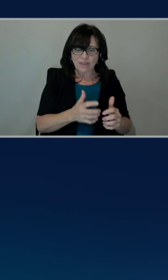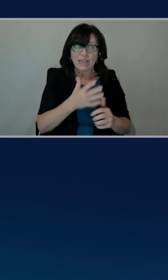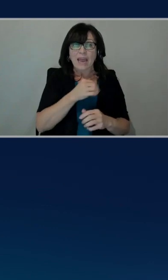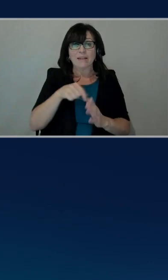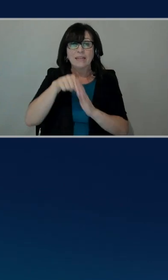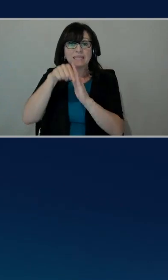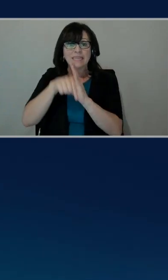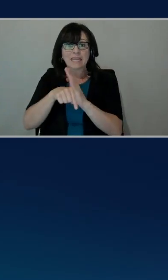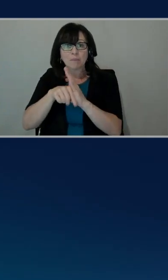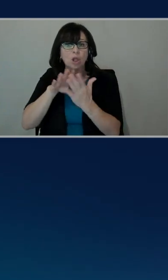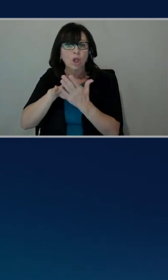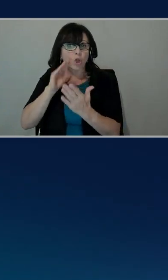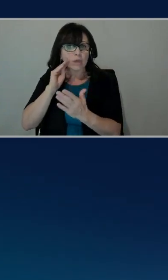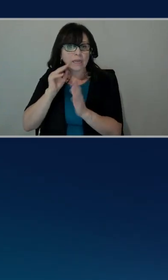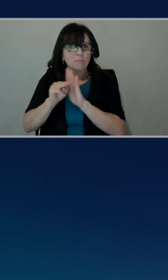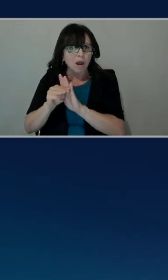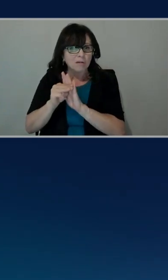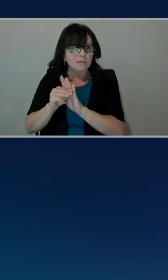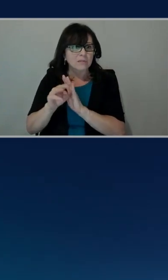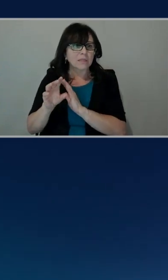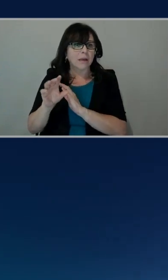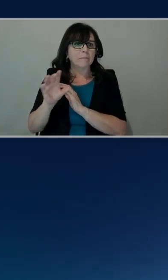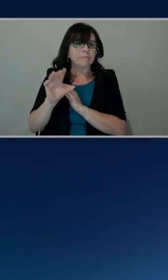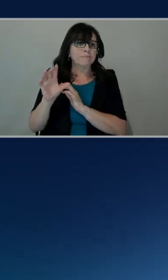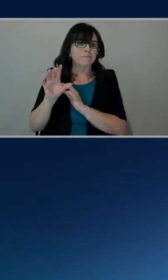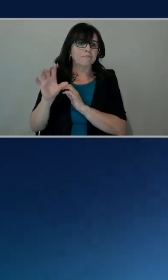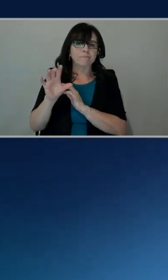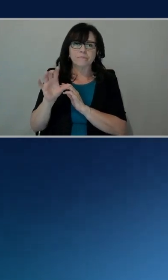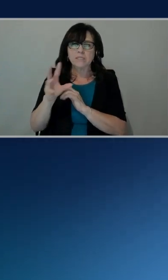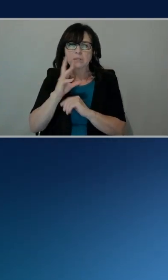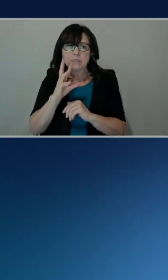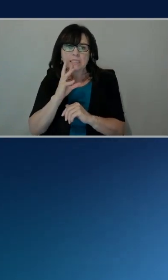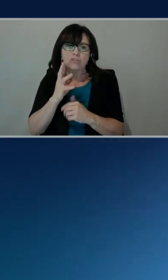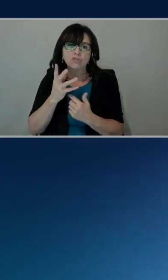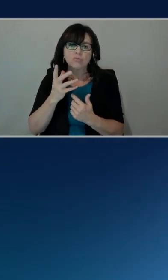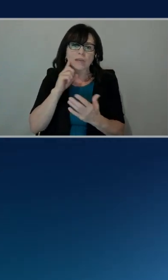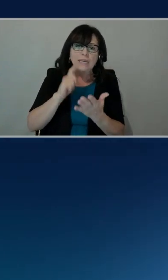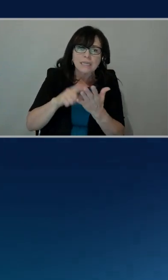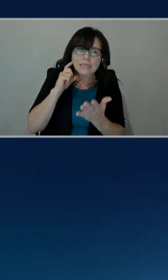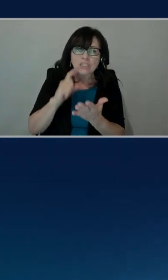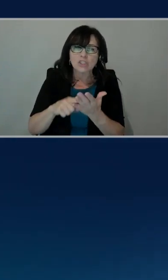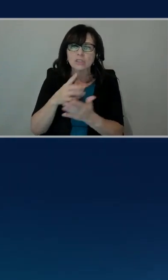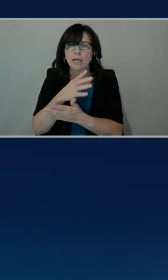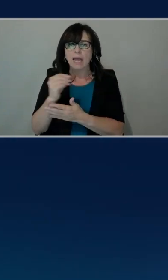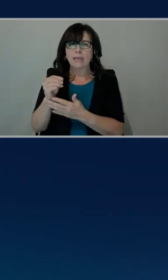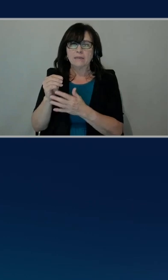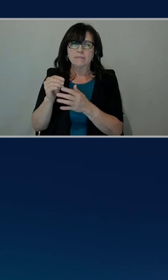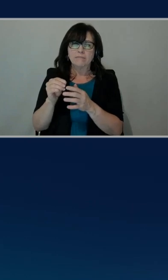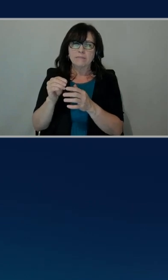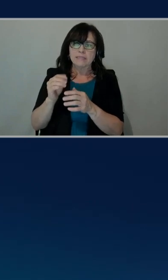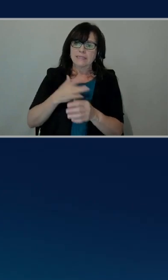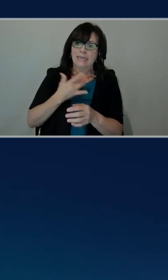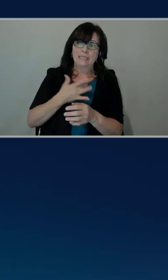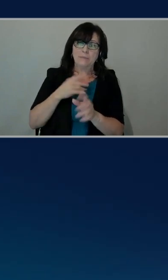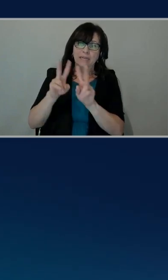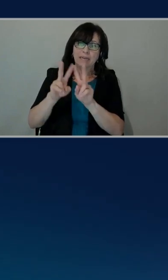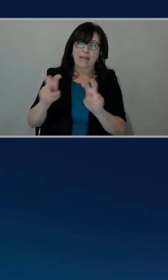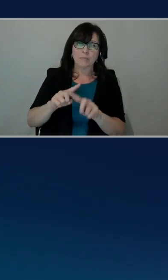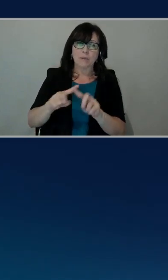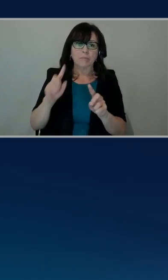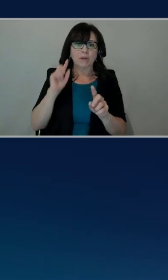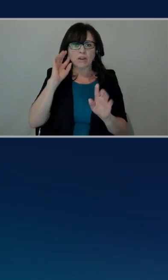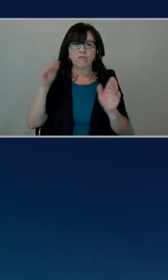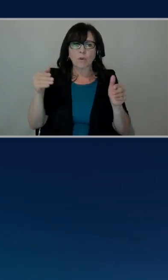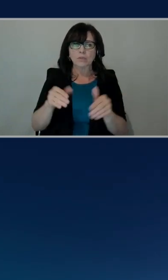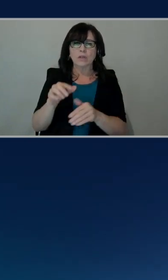like speech recognition and sentiment analysis or recommenders. But in this context, I'm going to focus on Gen AI demo. So for